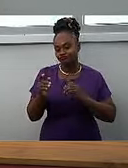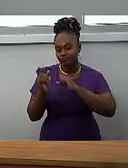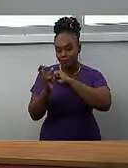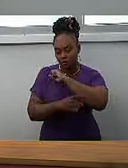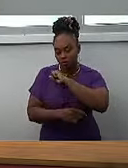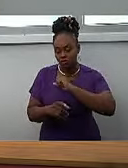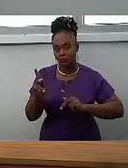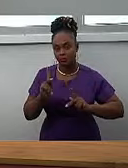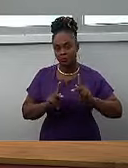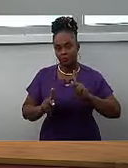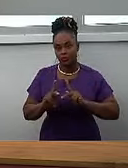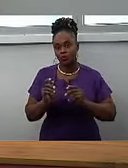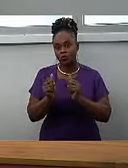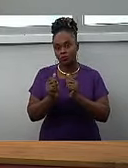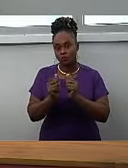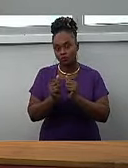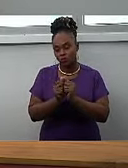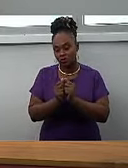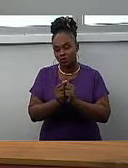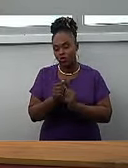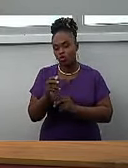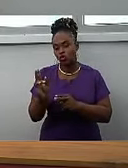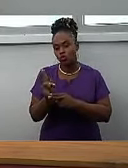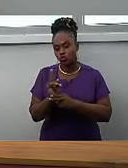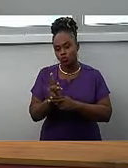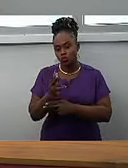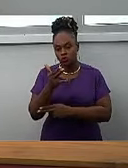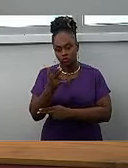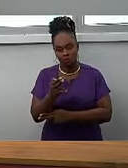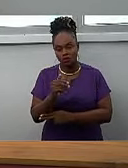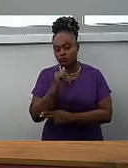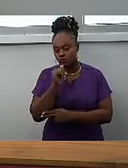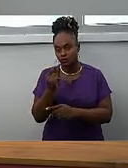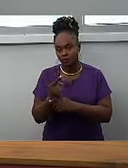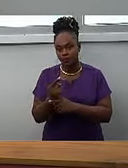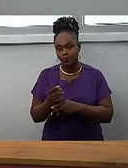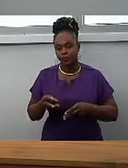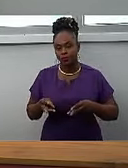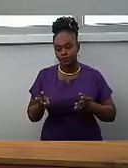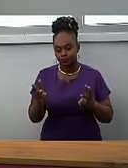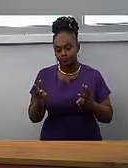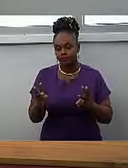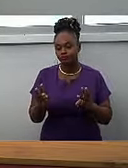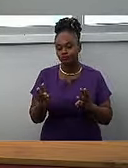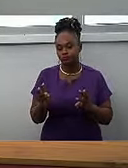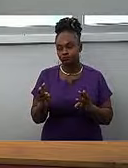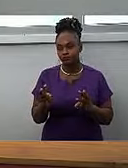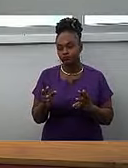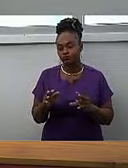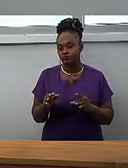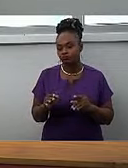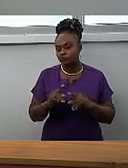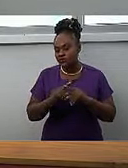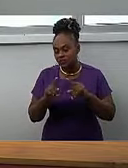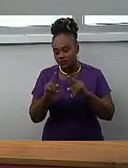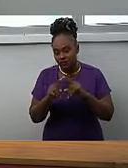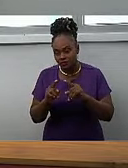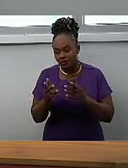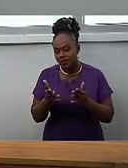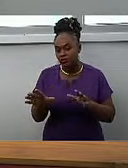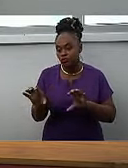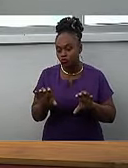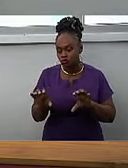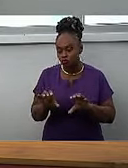firearms. A number of important initiatives will be taken by my government related to the